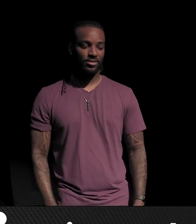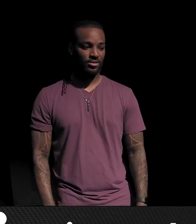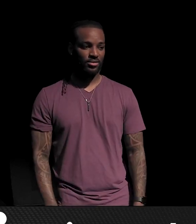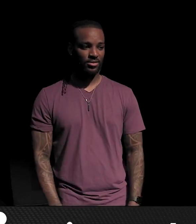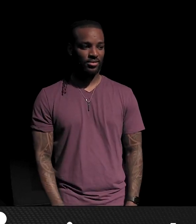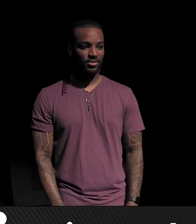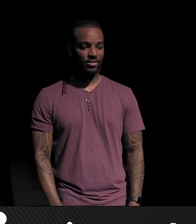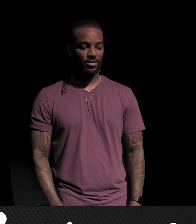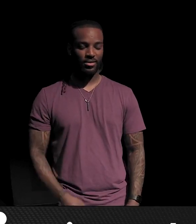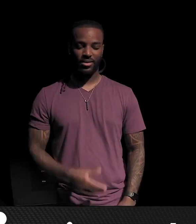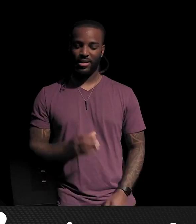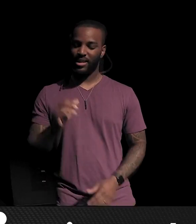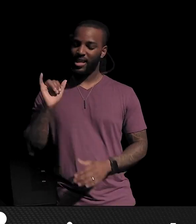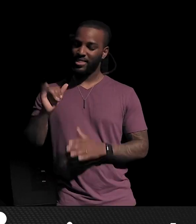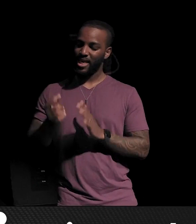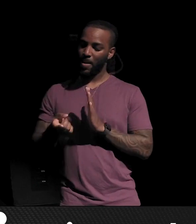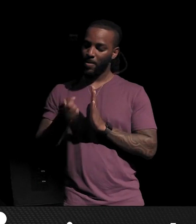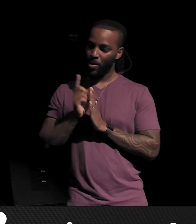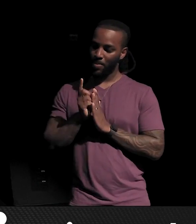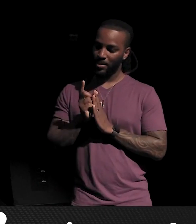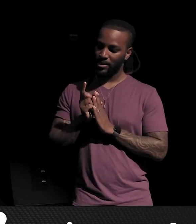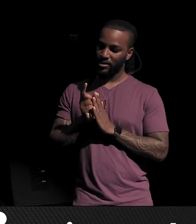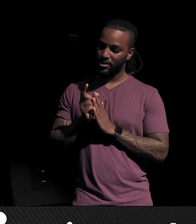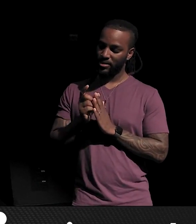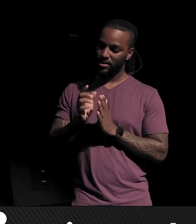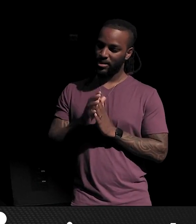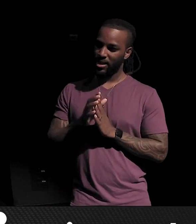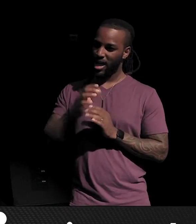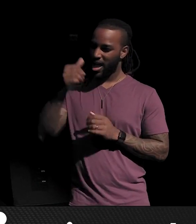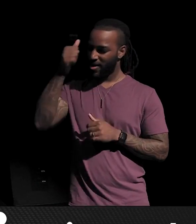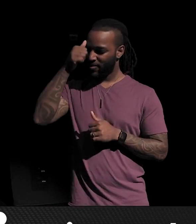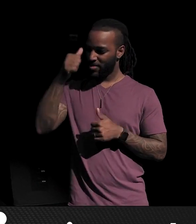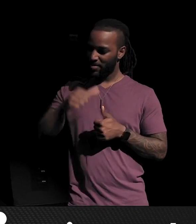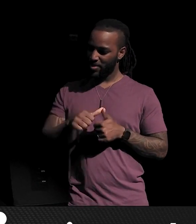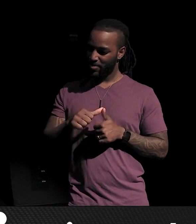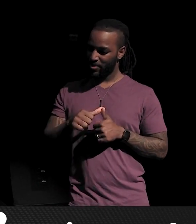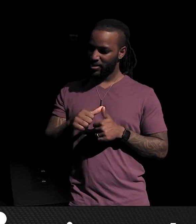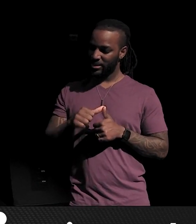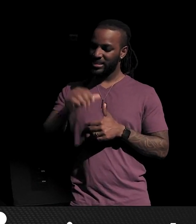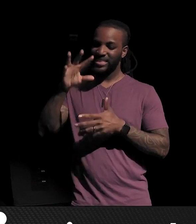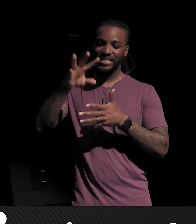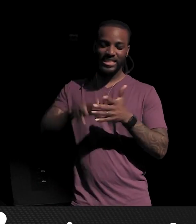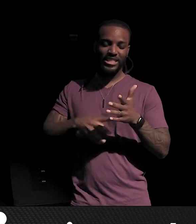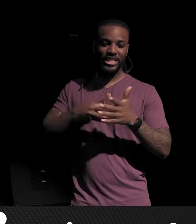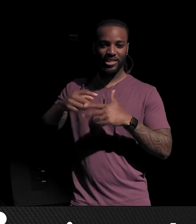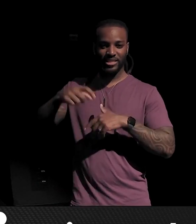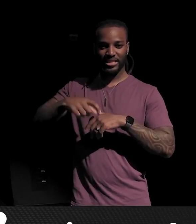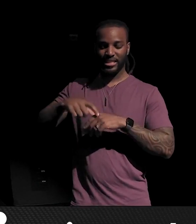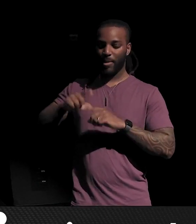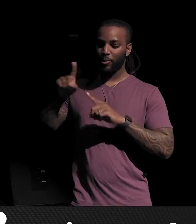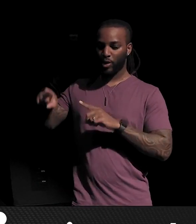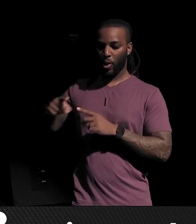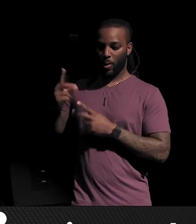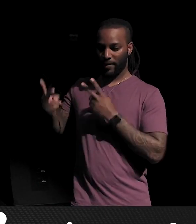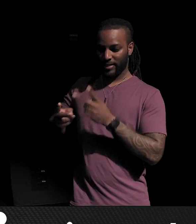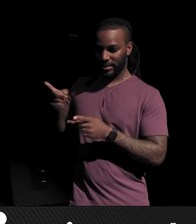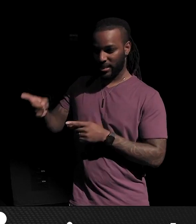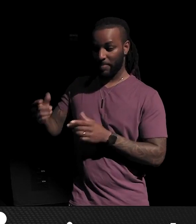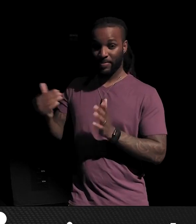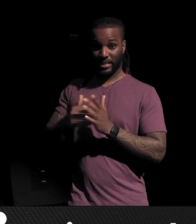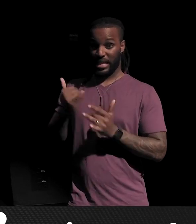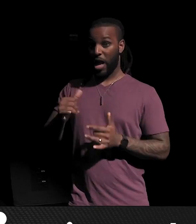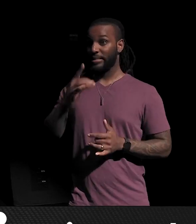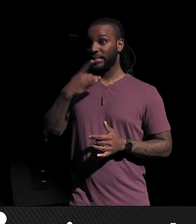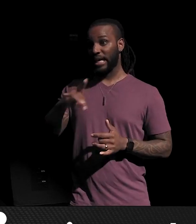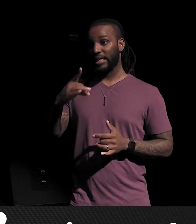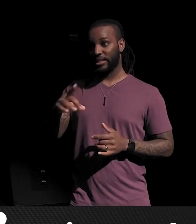And in that moment, I remembered scheduling a time to go see him. And again, he's 18, so he's in